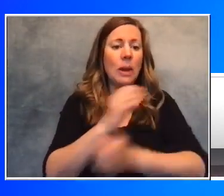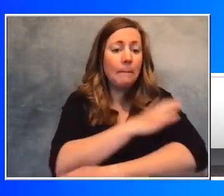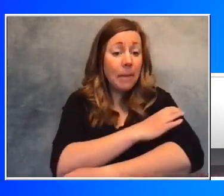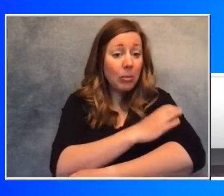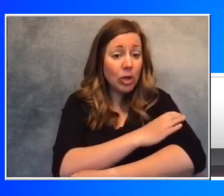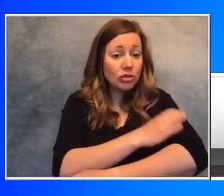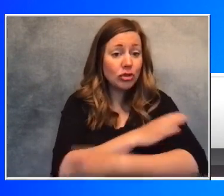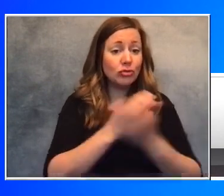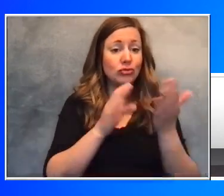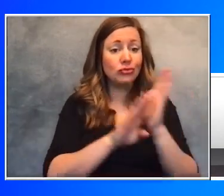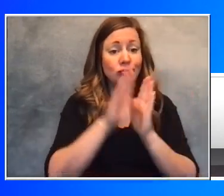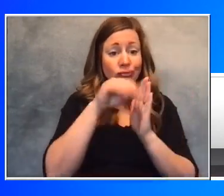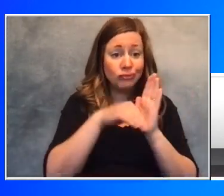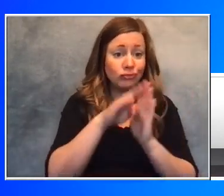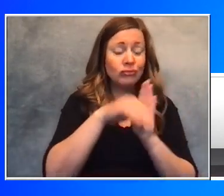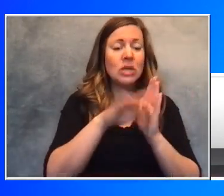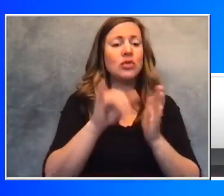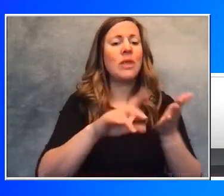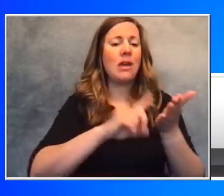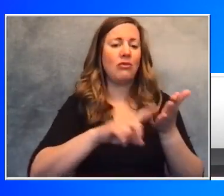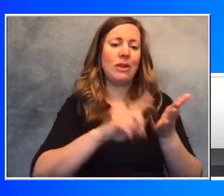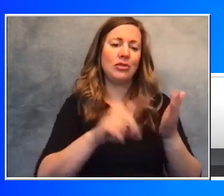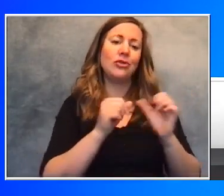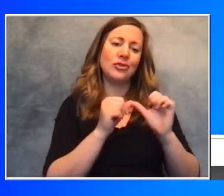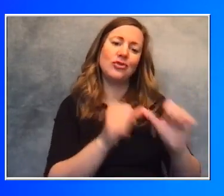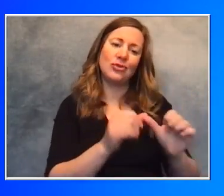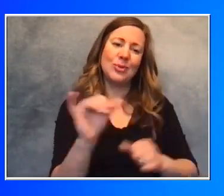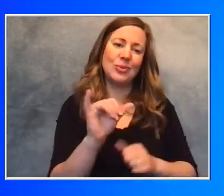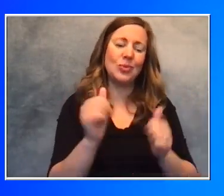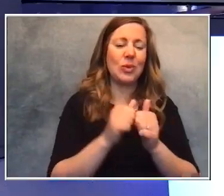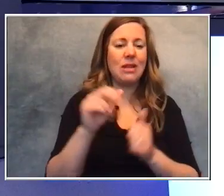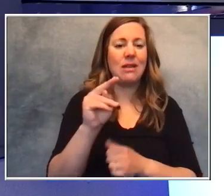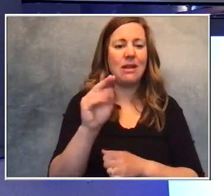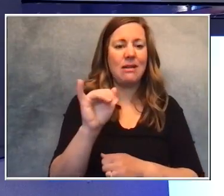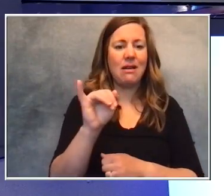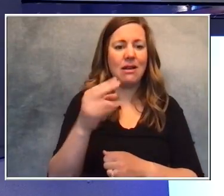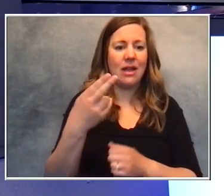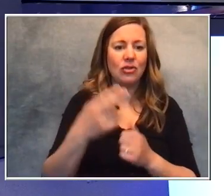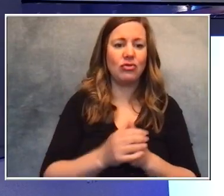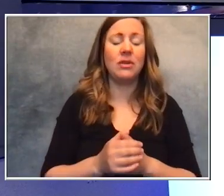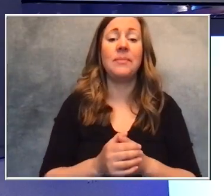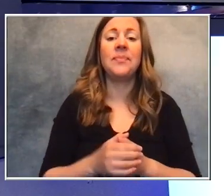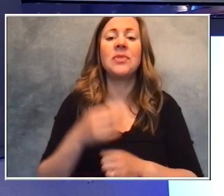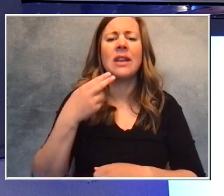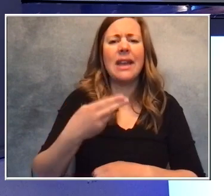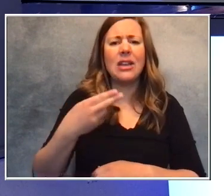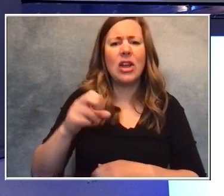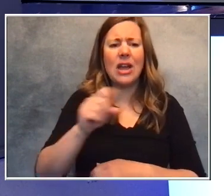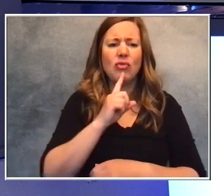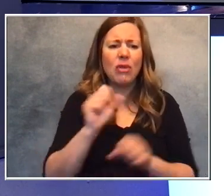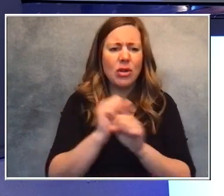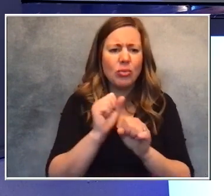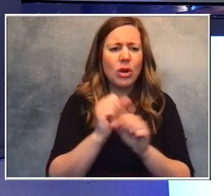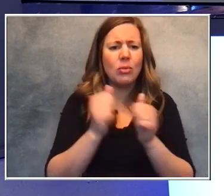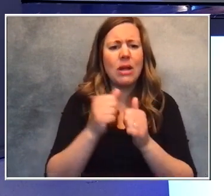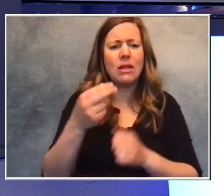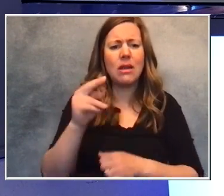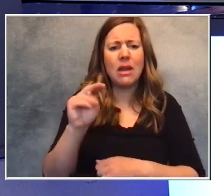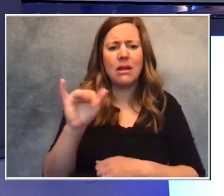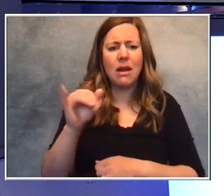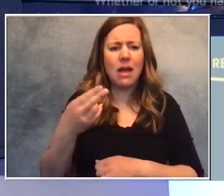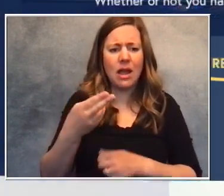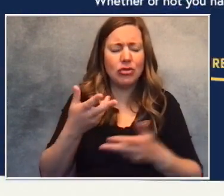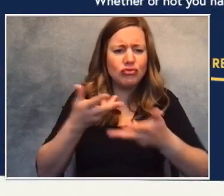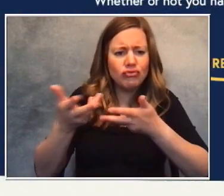see. So that research is ongoing at the NIH. You know, HHS has been working closely with the NIH and their RECOVER study. Now,